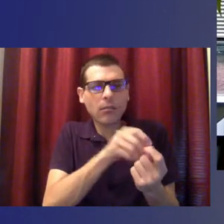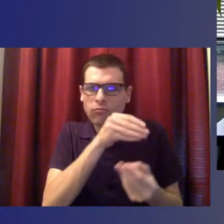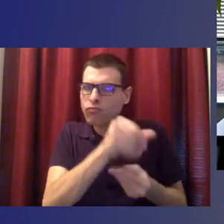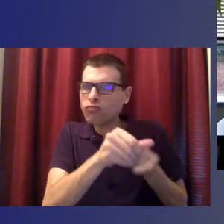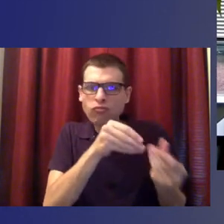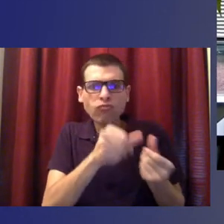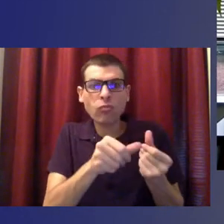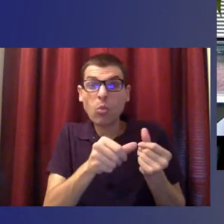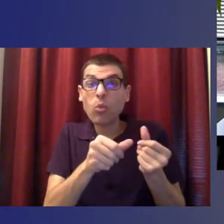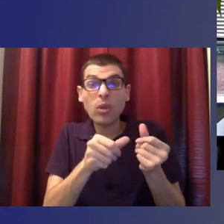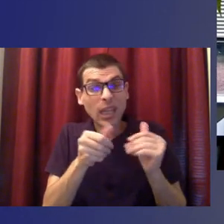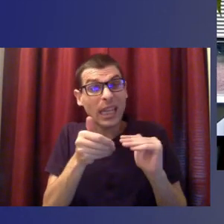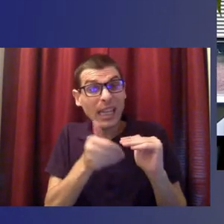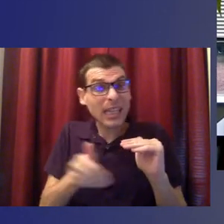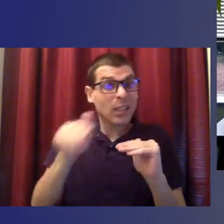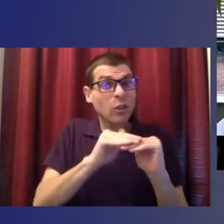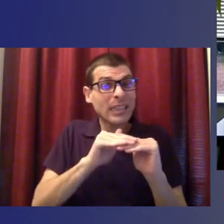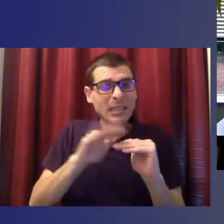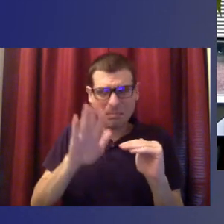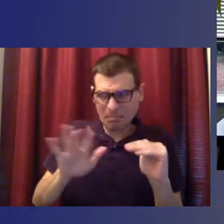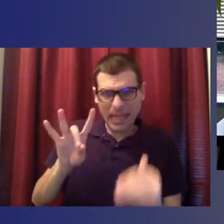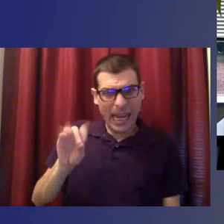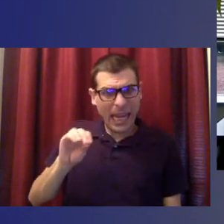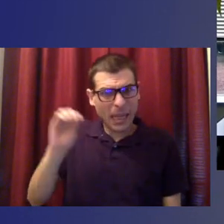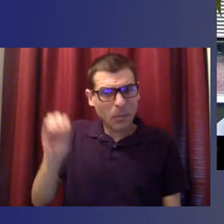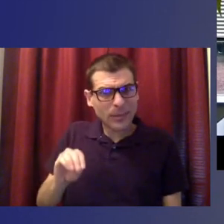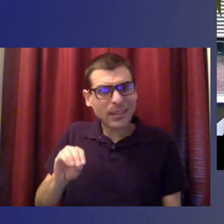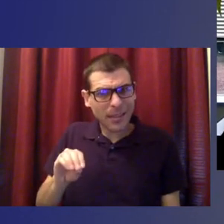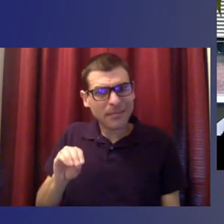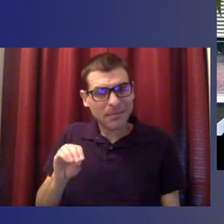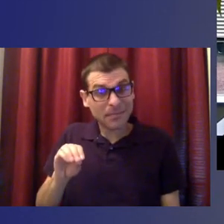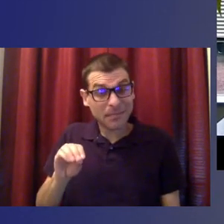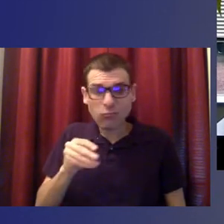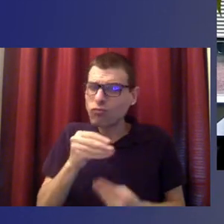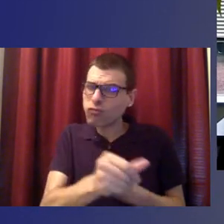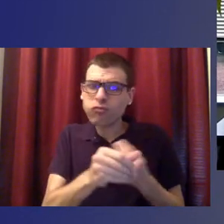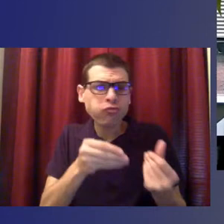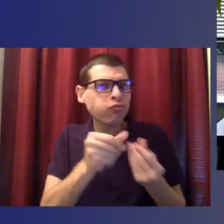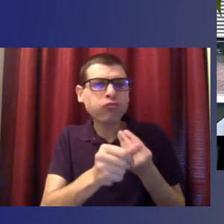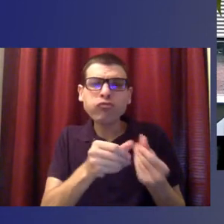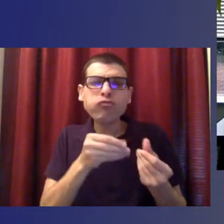the ground, trusted community partners who deliver their services in a way